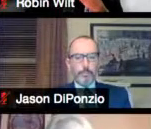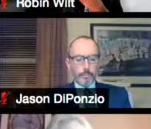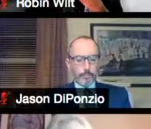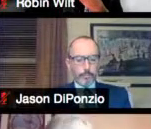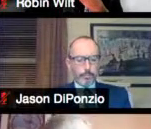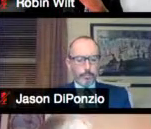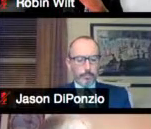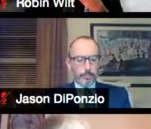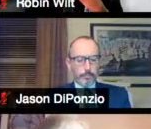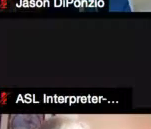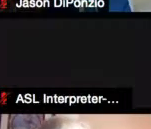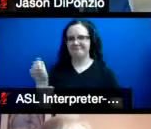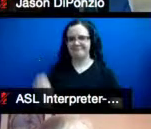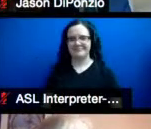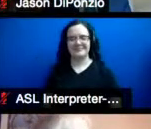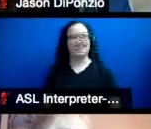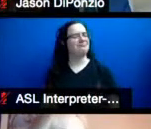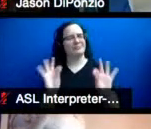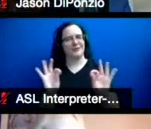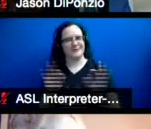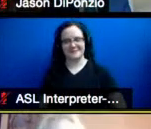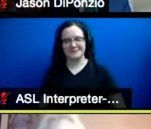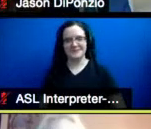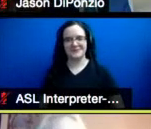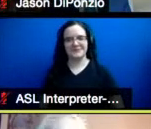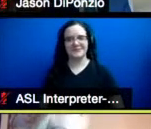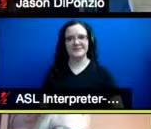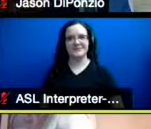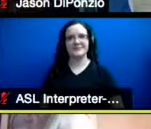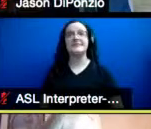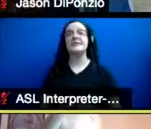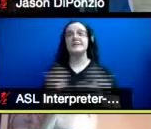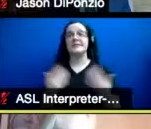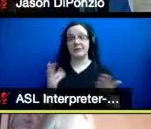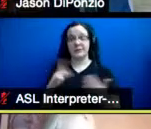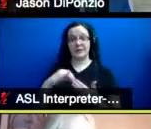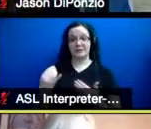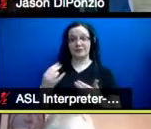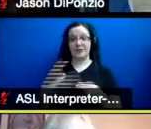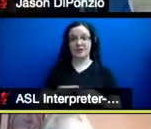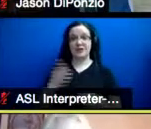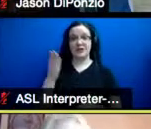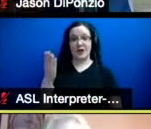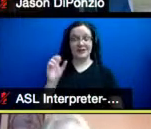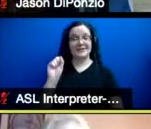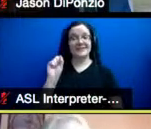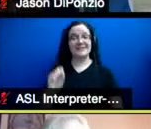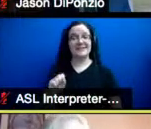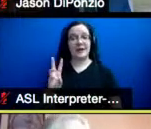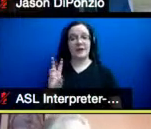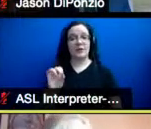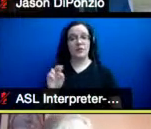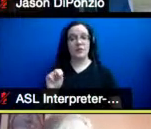Yeah. Okay, perfect. Okay, so the project is called the South Winton Road Gas Main Replacement